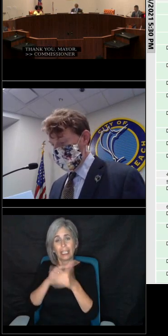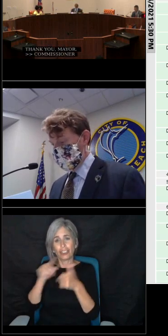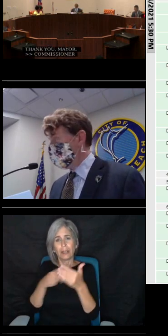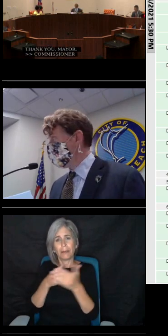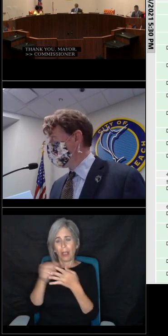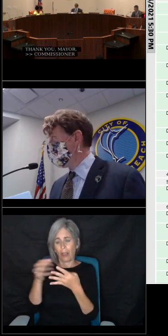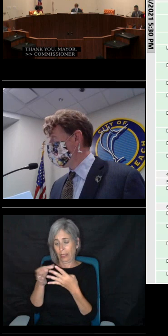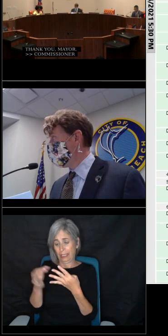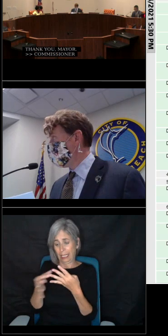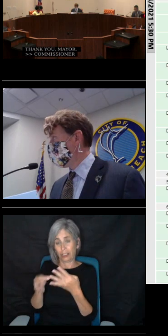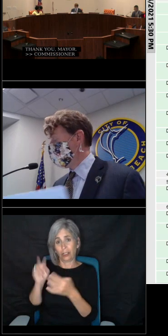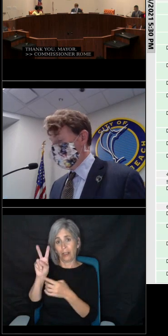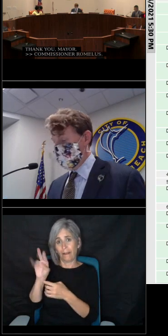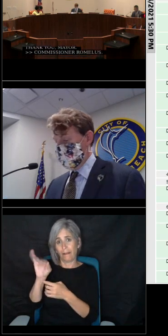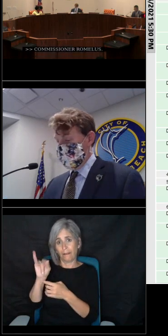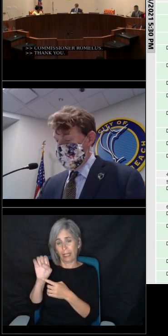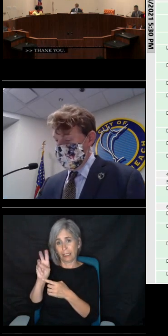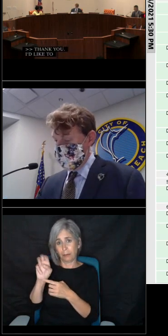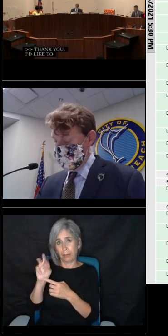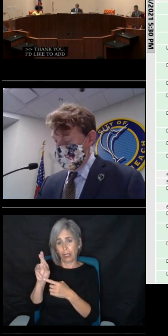selection of the vice mayor role.